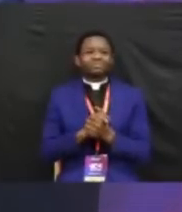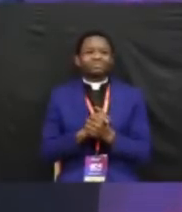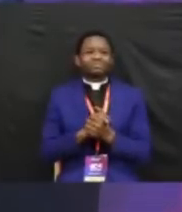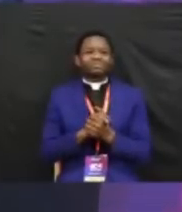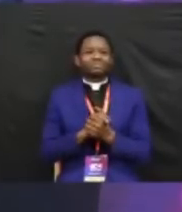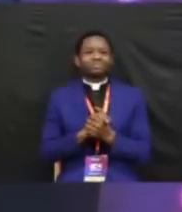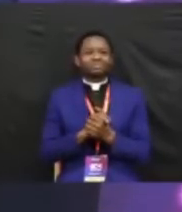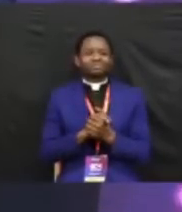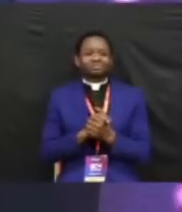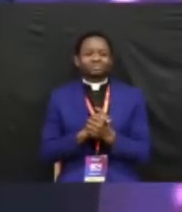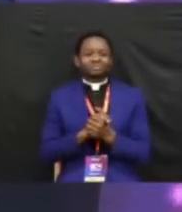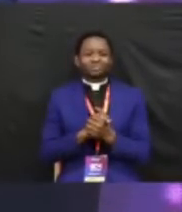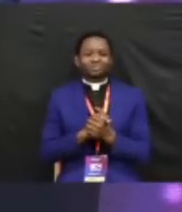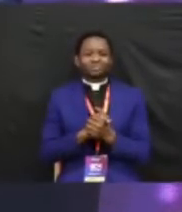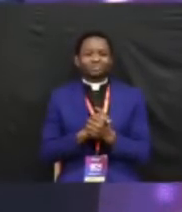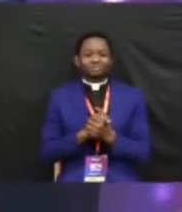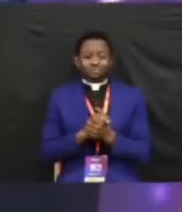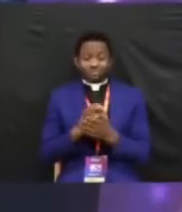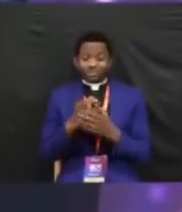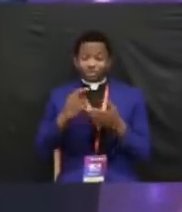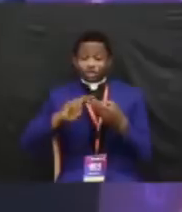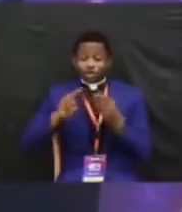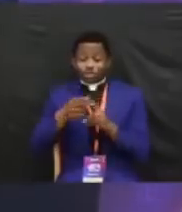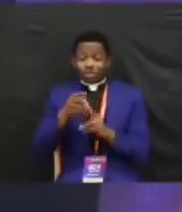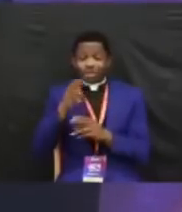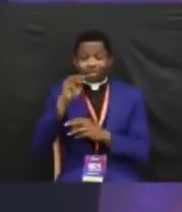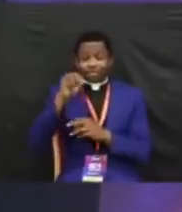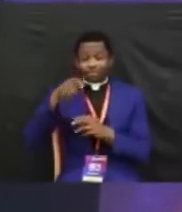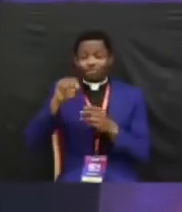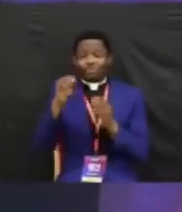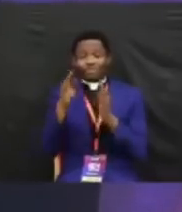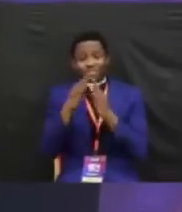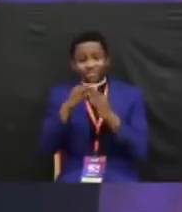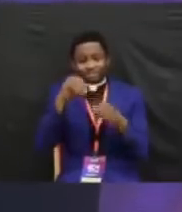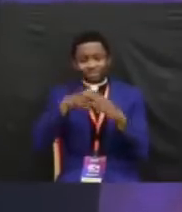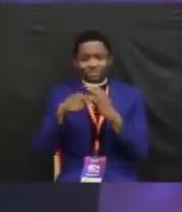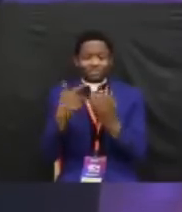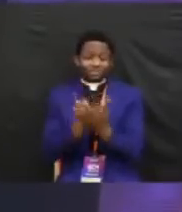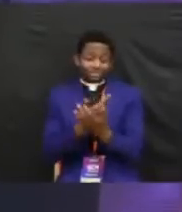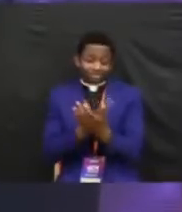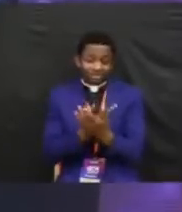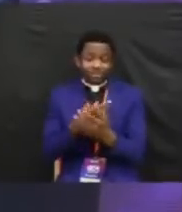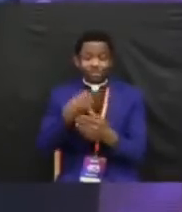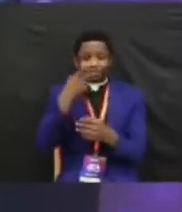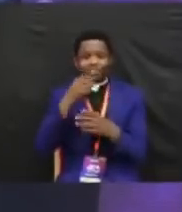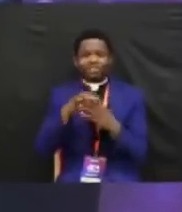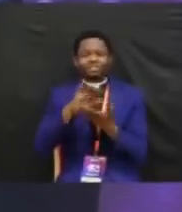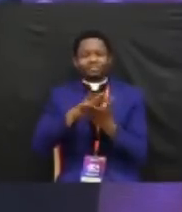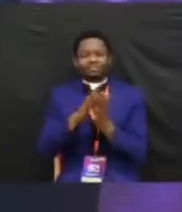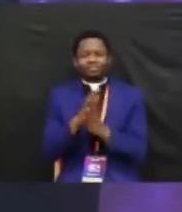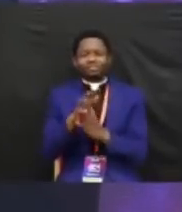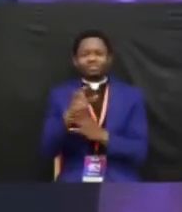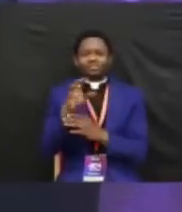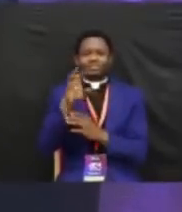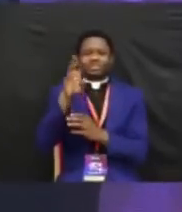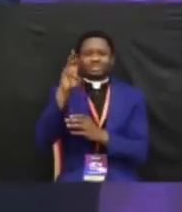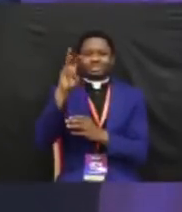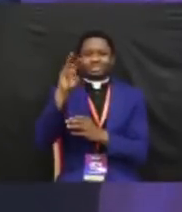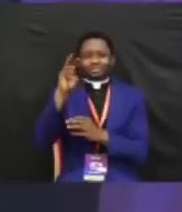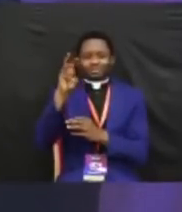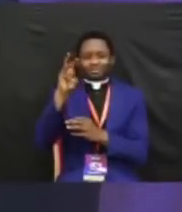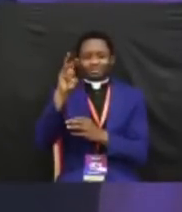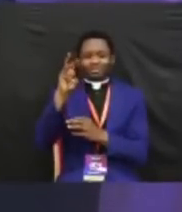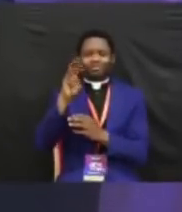The number of MPWDS assemblies in in the Church of Pentecost Ghana as of December 2022 stood at